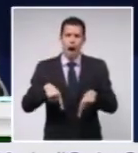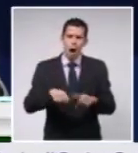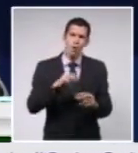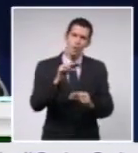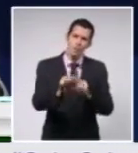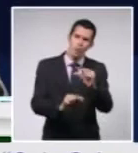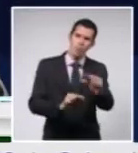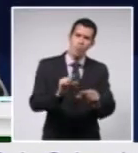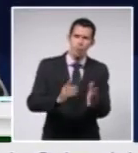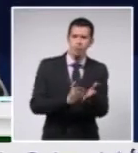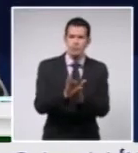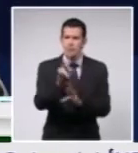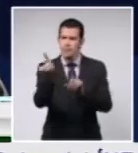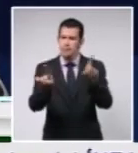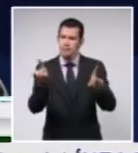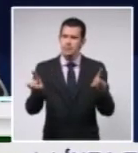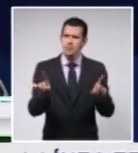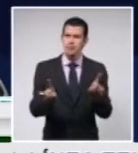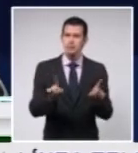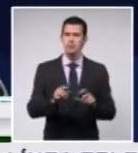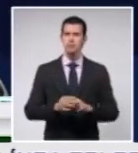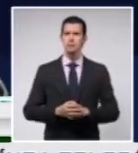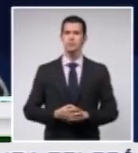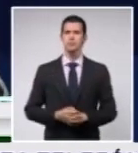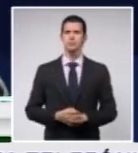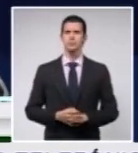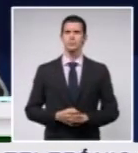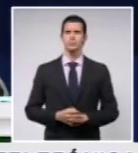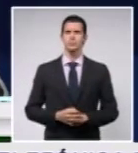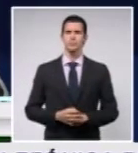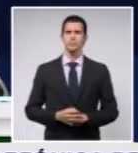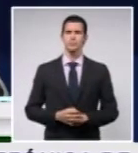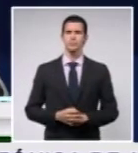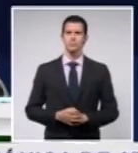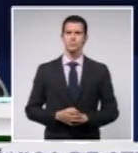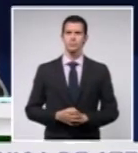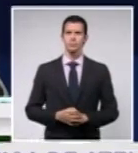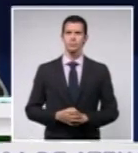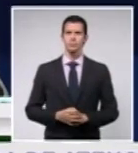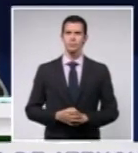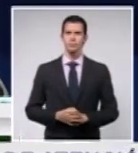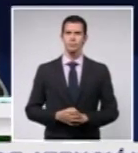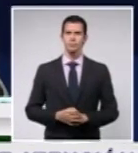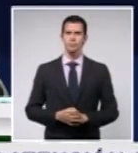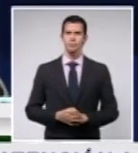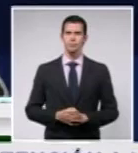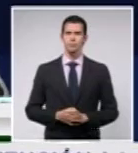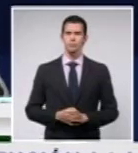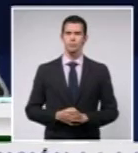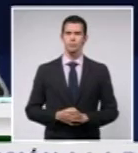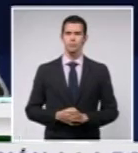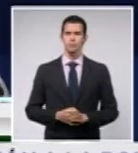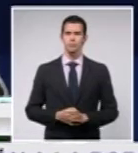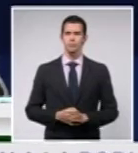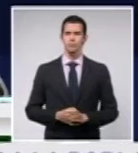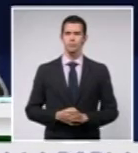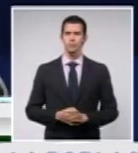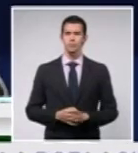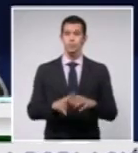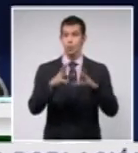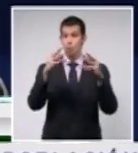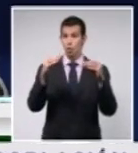Yesterday, no one to have tested positive for COVID-19 contracted it abroad, meaning that